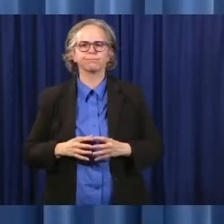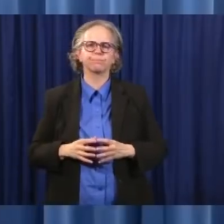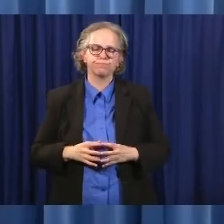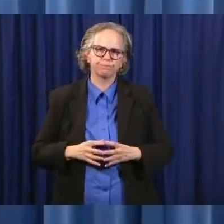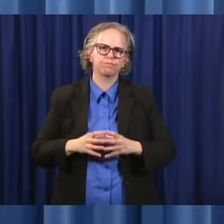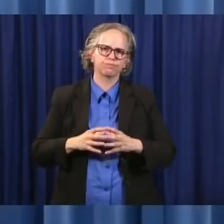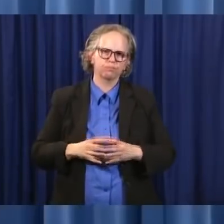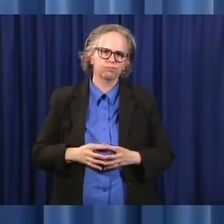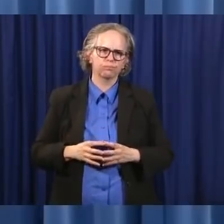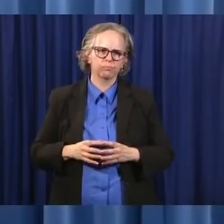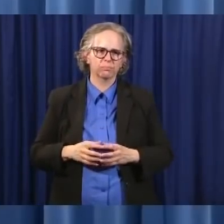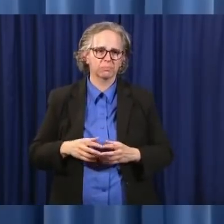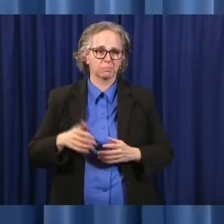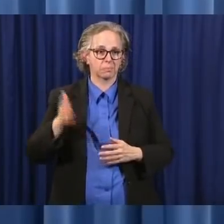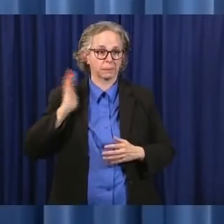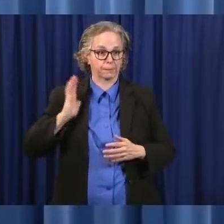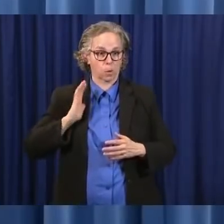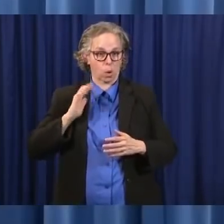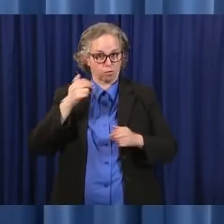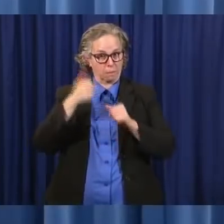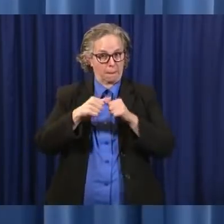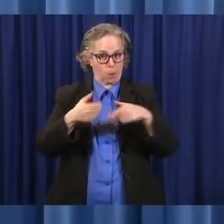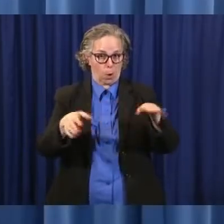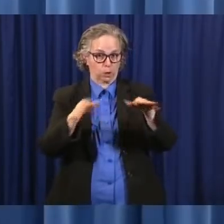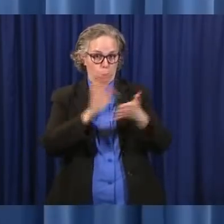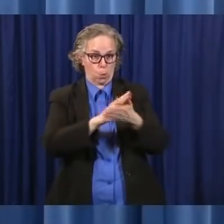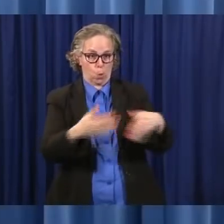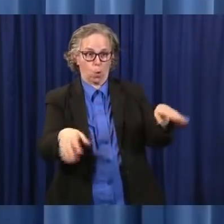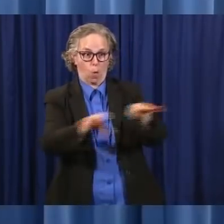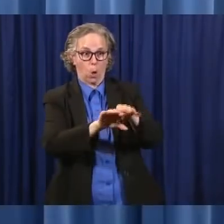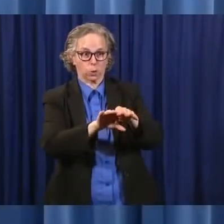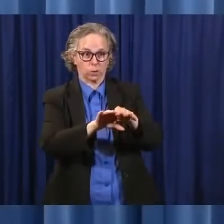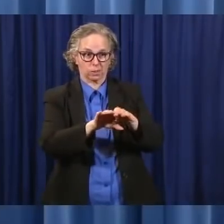When we close schools and then close